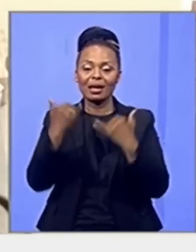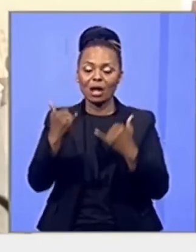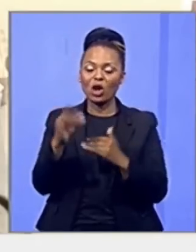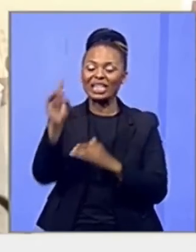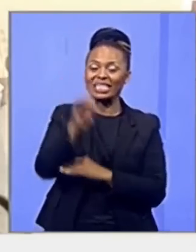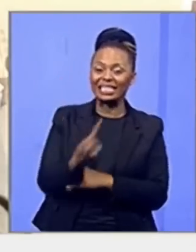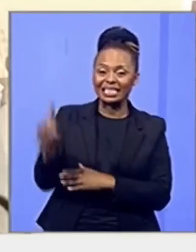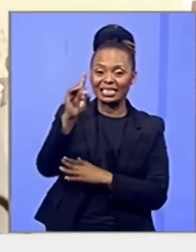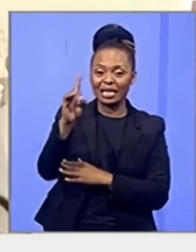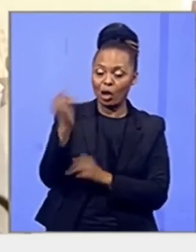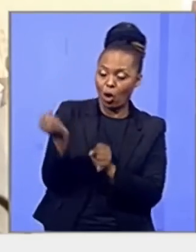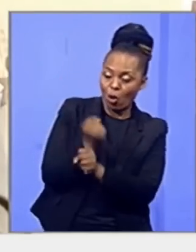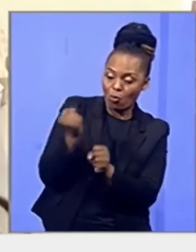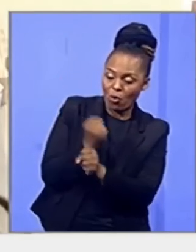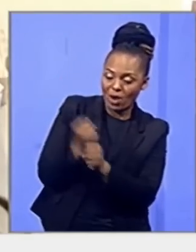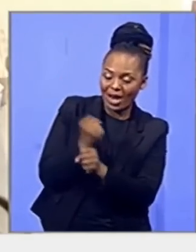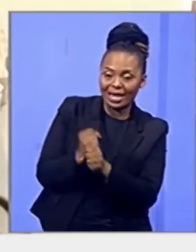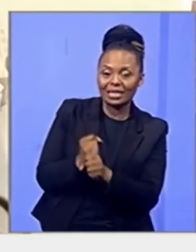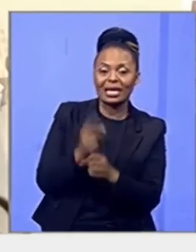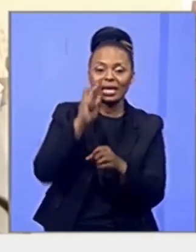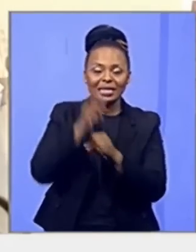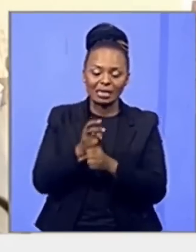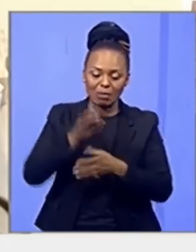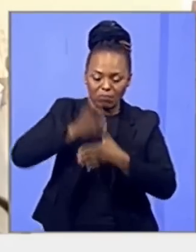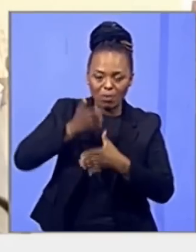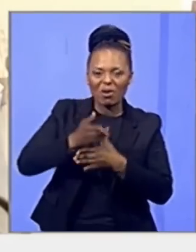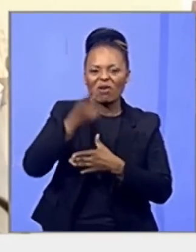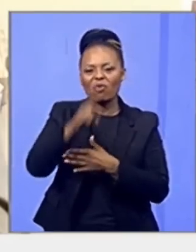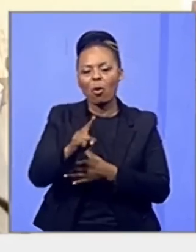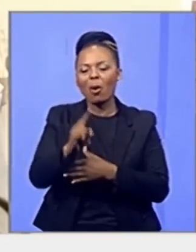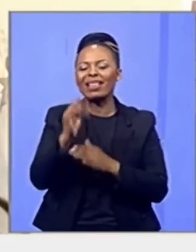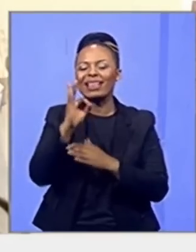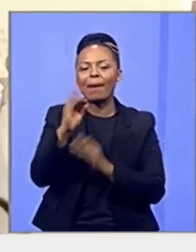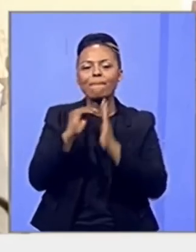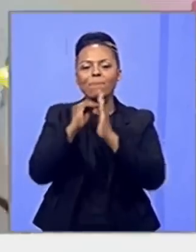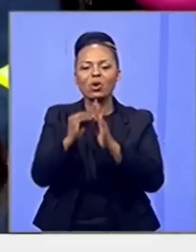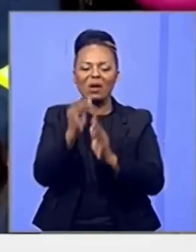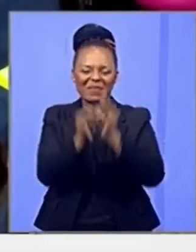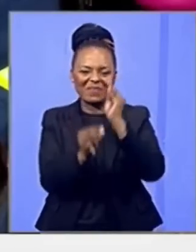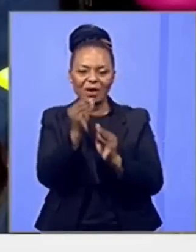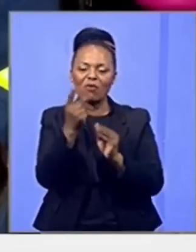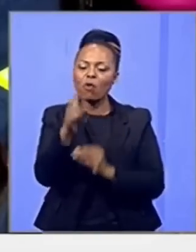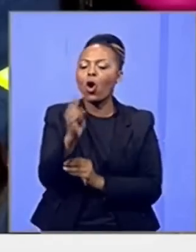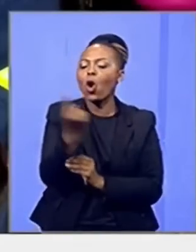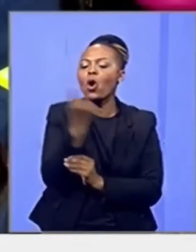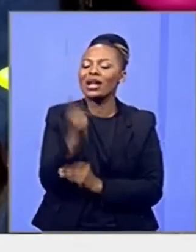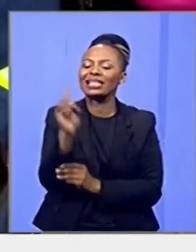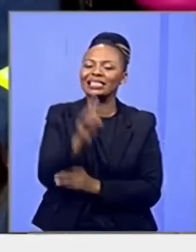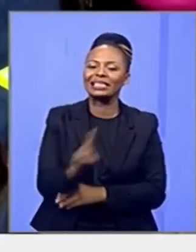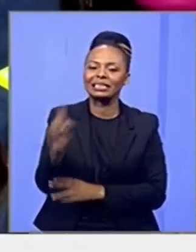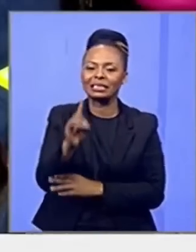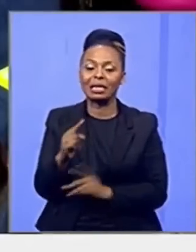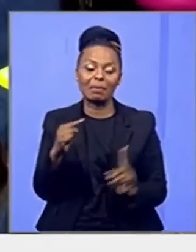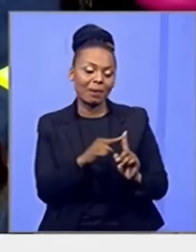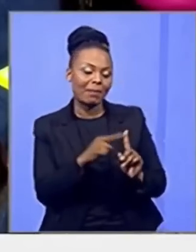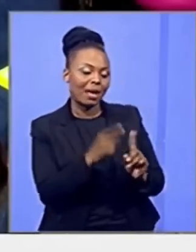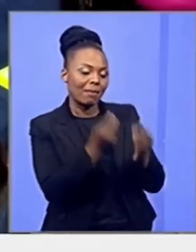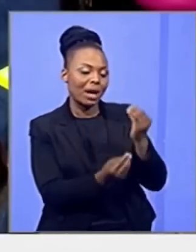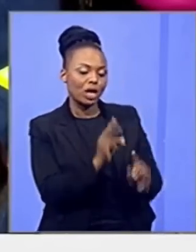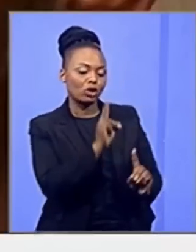generators, if we should run on production, we're looking at a loss of approximately 3 million just on diesel. Re yono wa bana ba le babedi